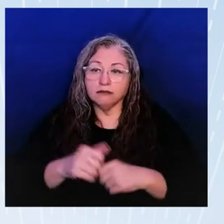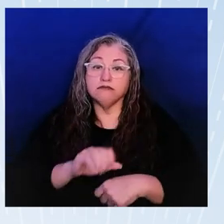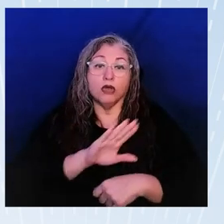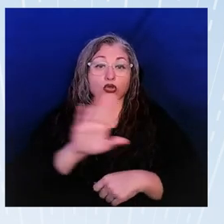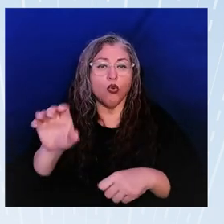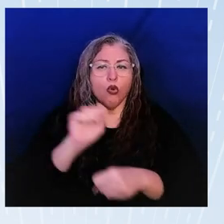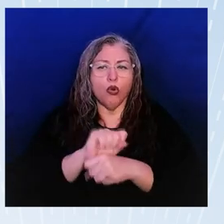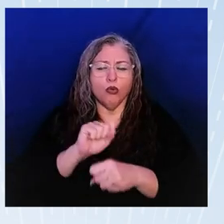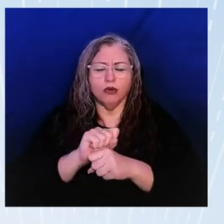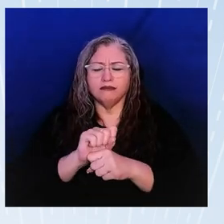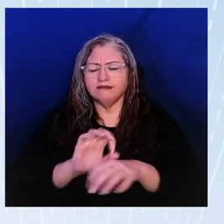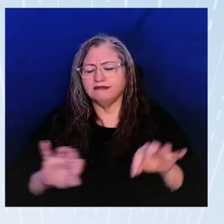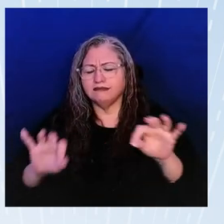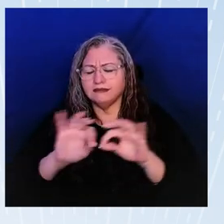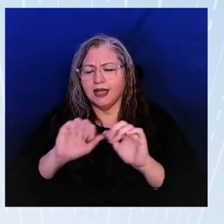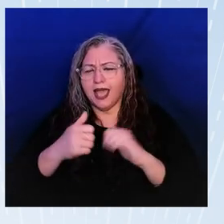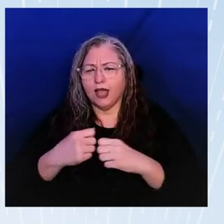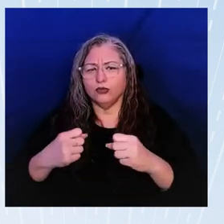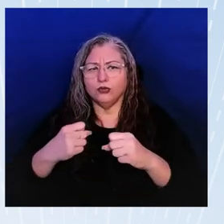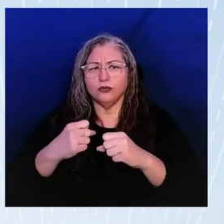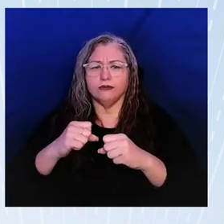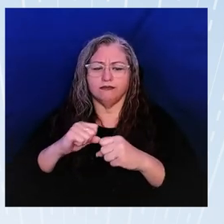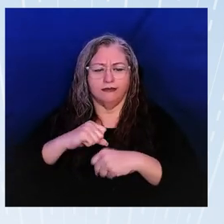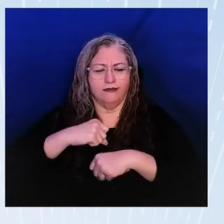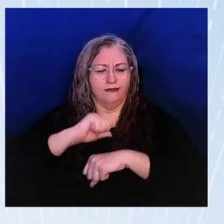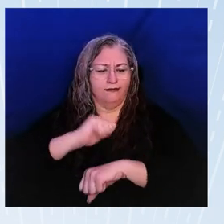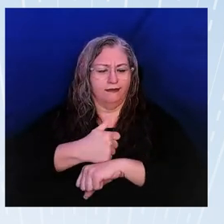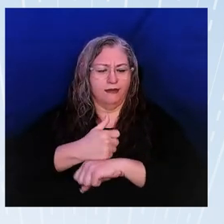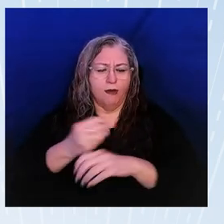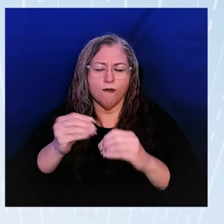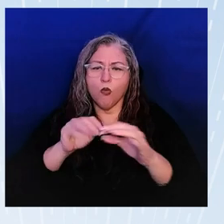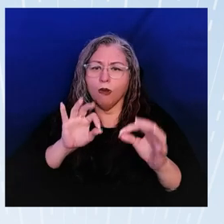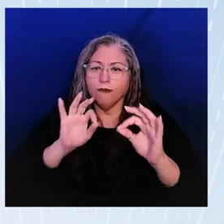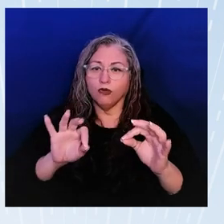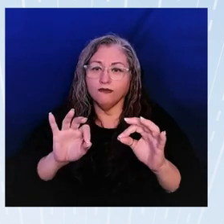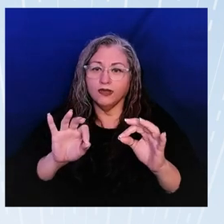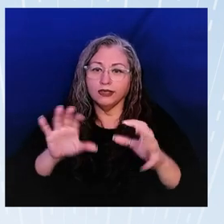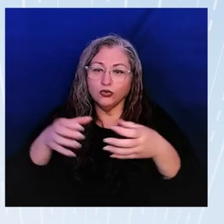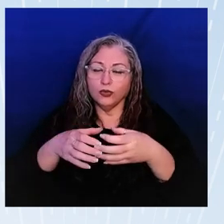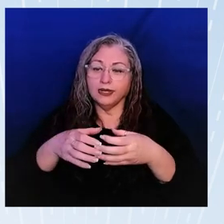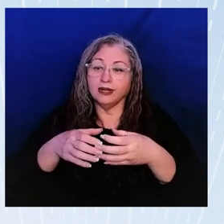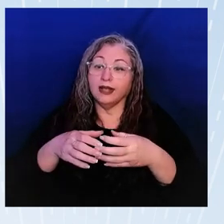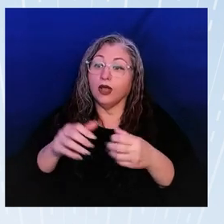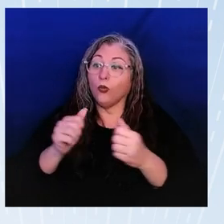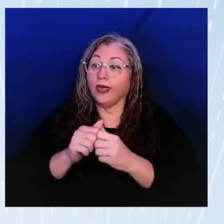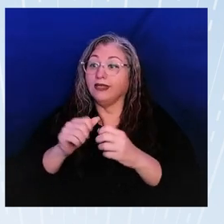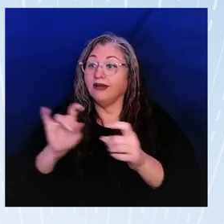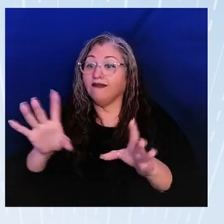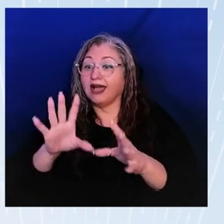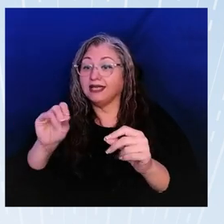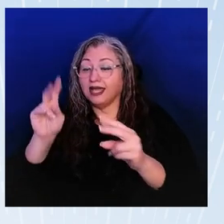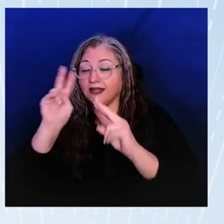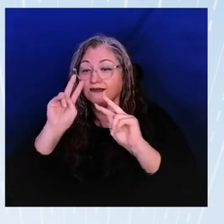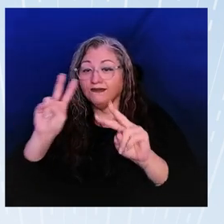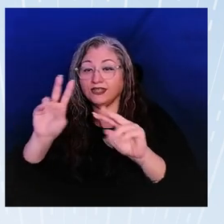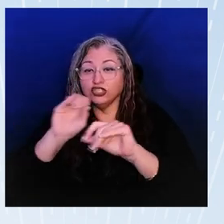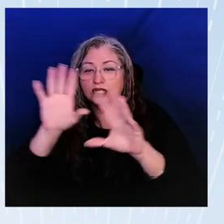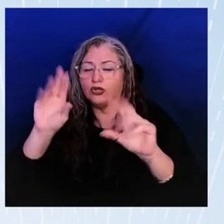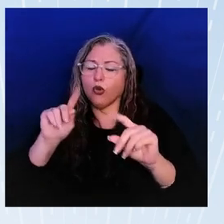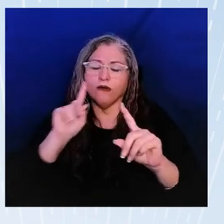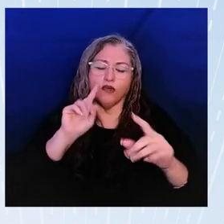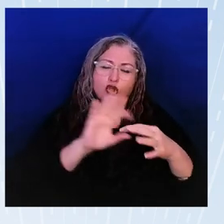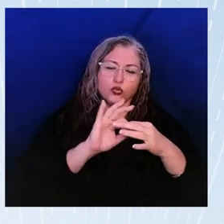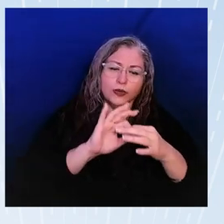critical in our fight to form a more perfect union, one not based on violence and division, but on unity, peace,